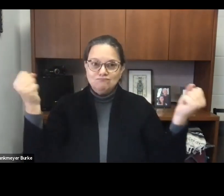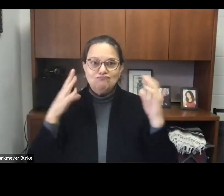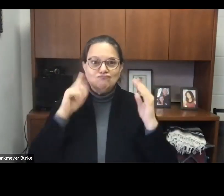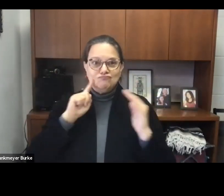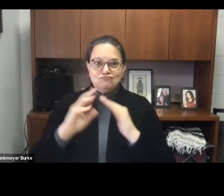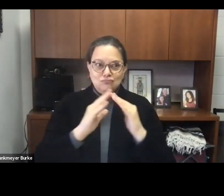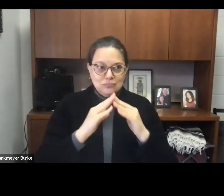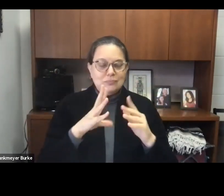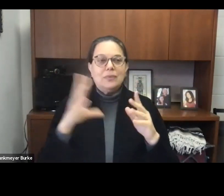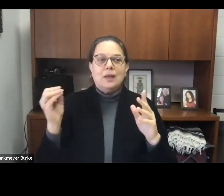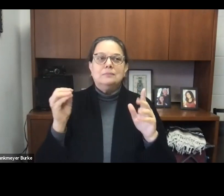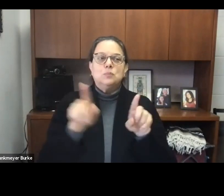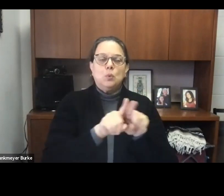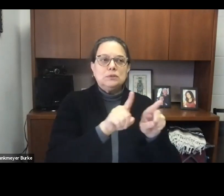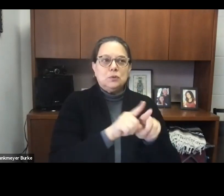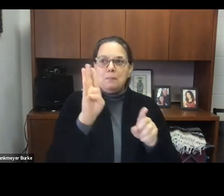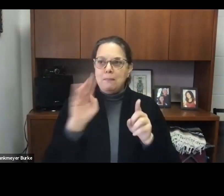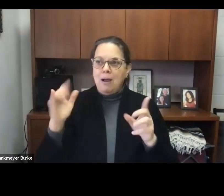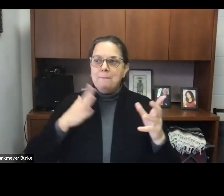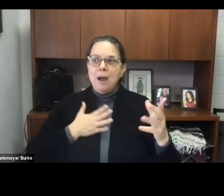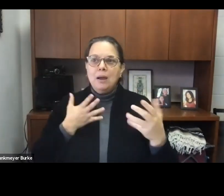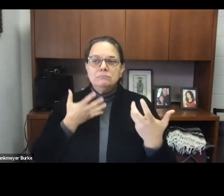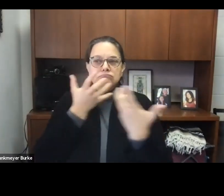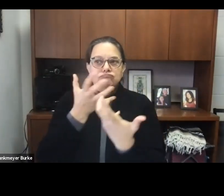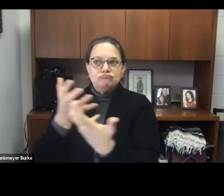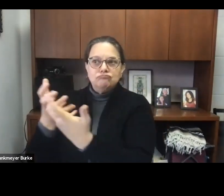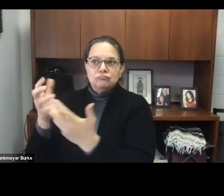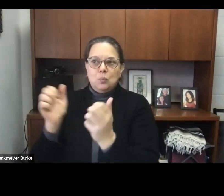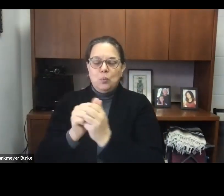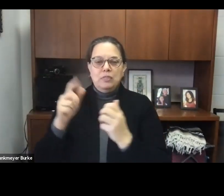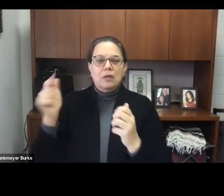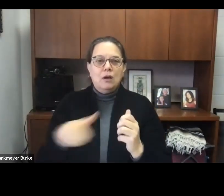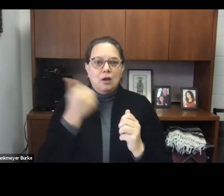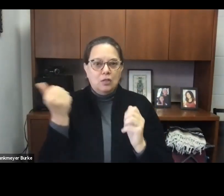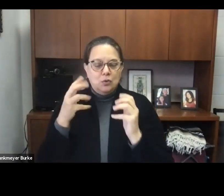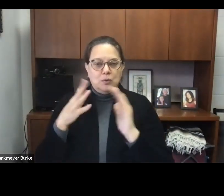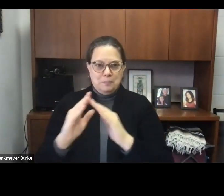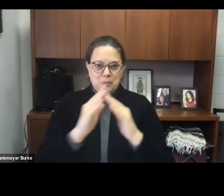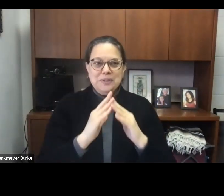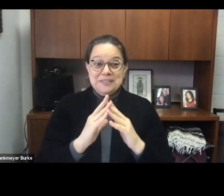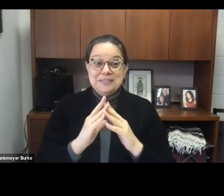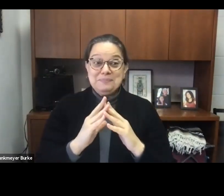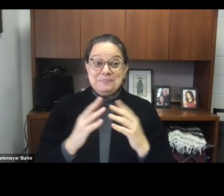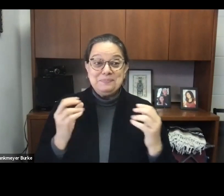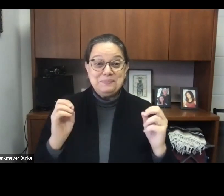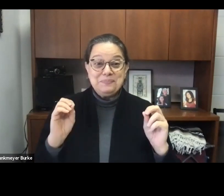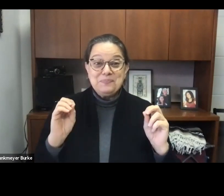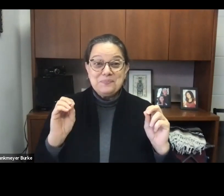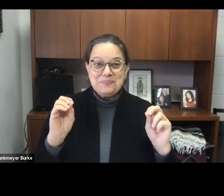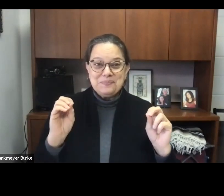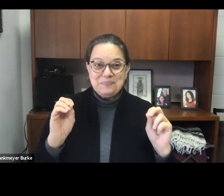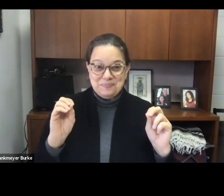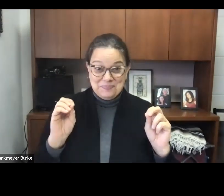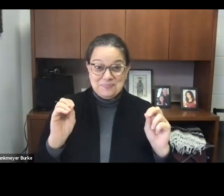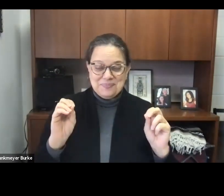enriched by my ability to both sign in the deaf community, as well as my ability to assimilate